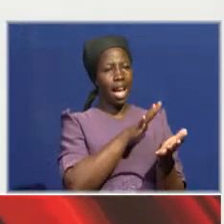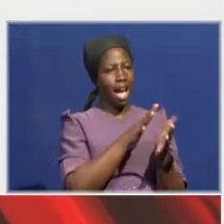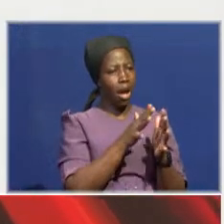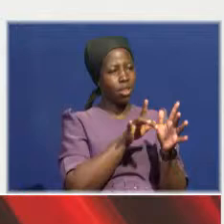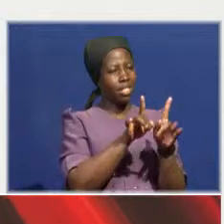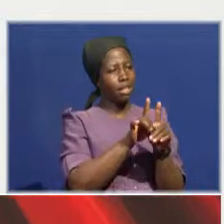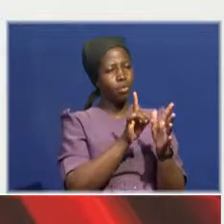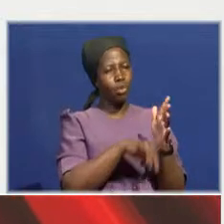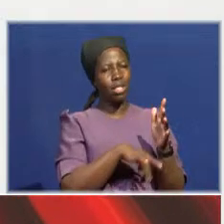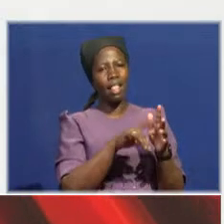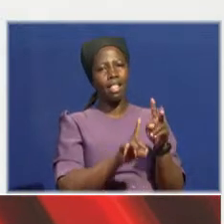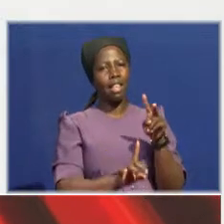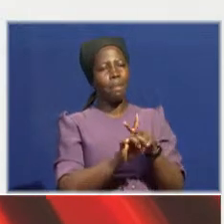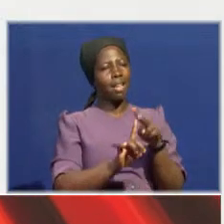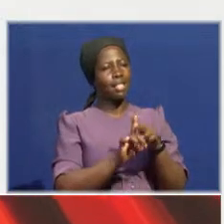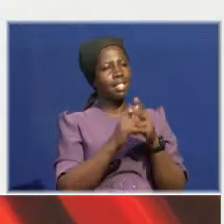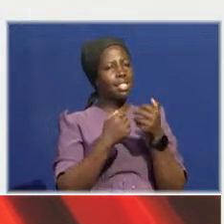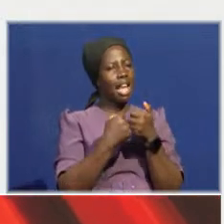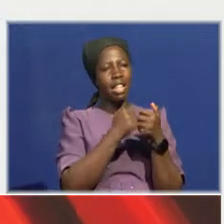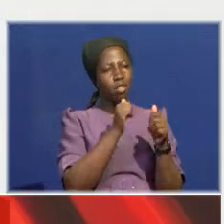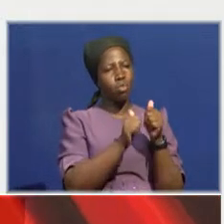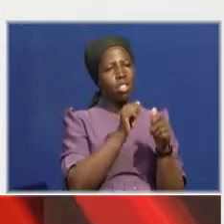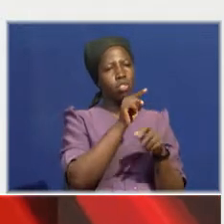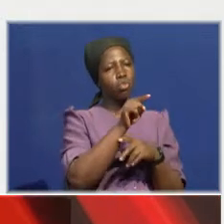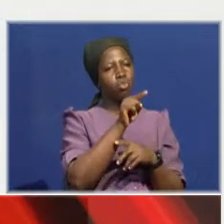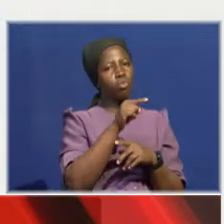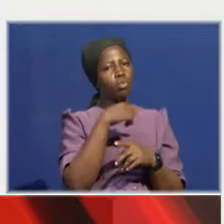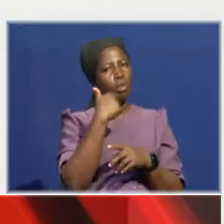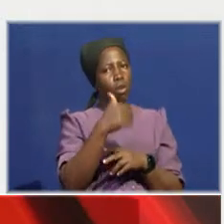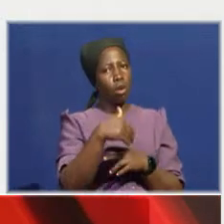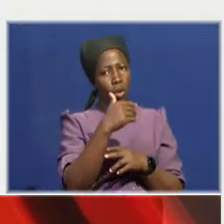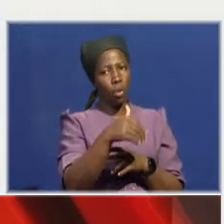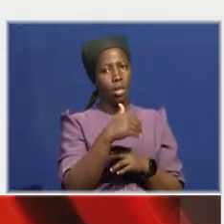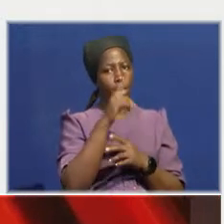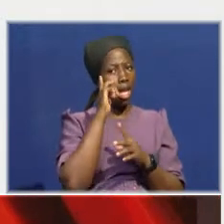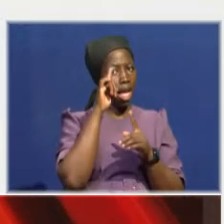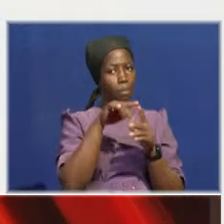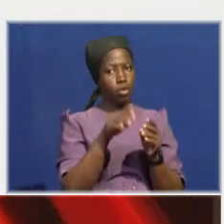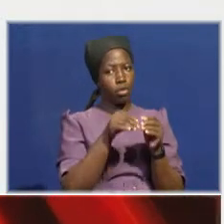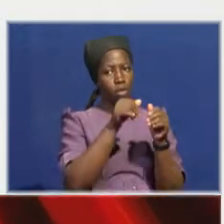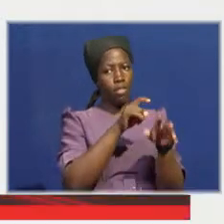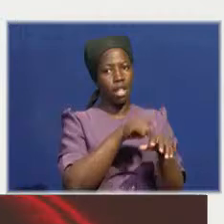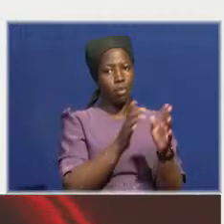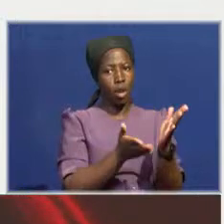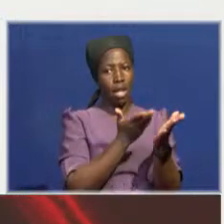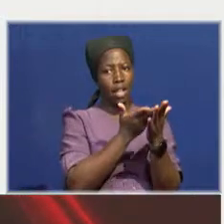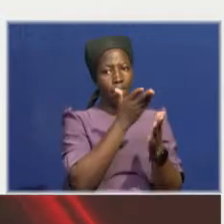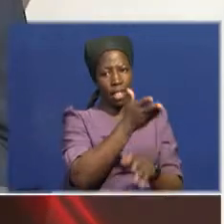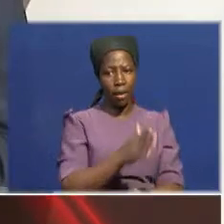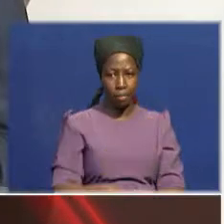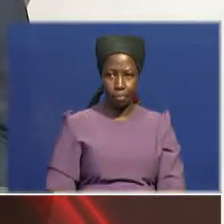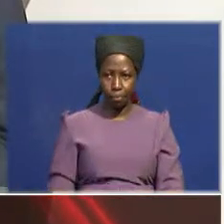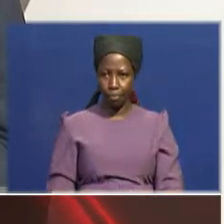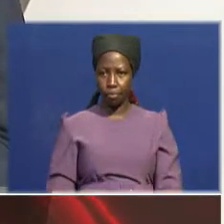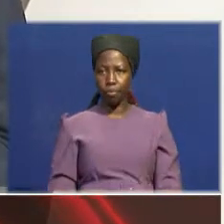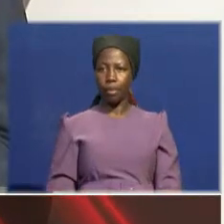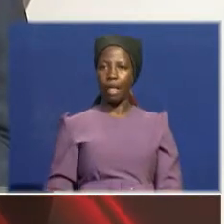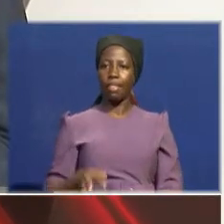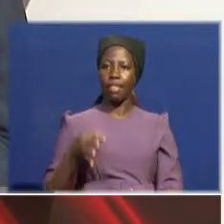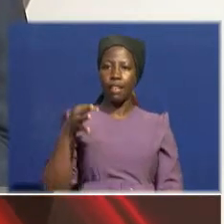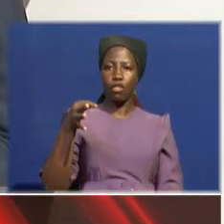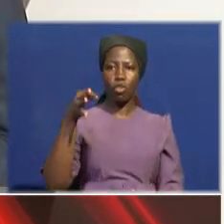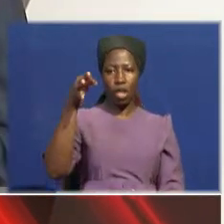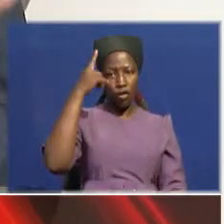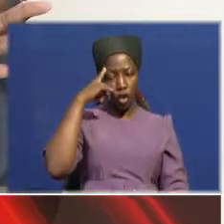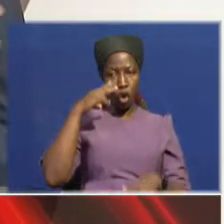these emerging challenges that you keep acclimatizing to and solving to when you get there? The future for